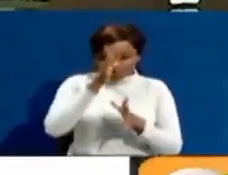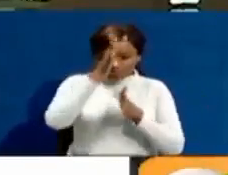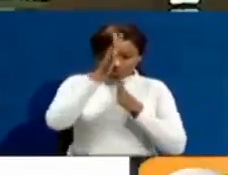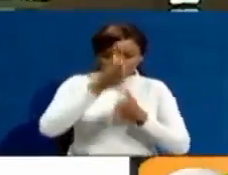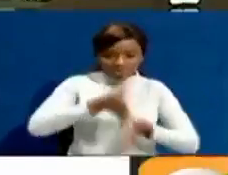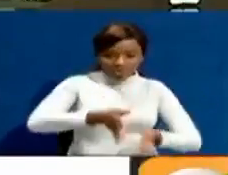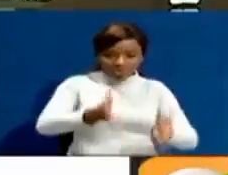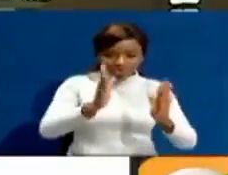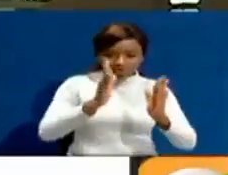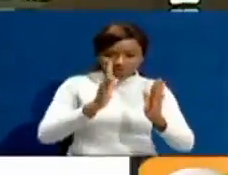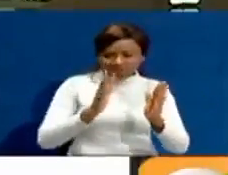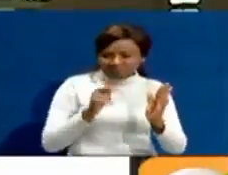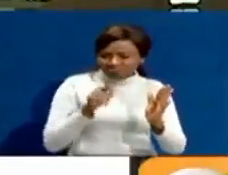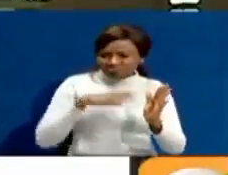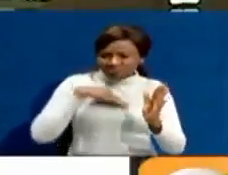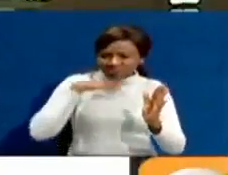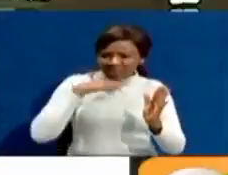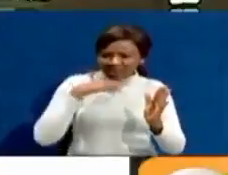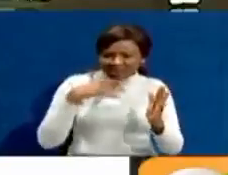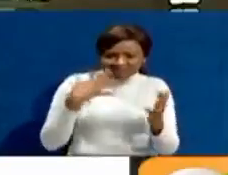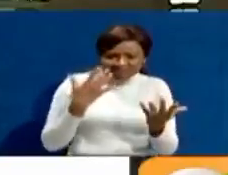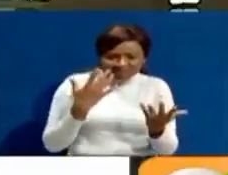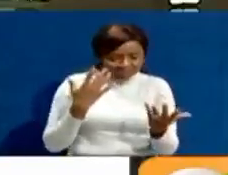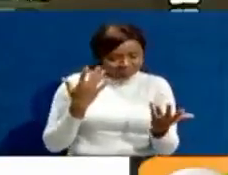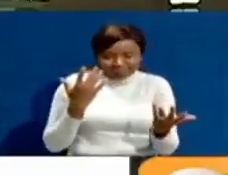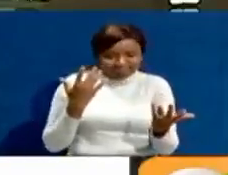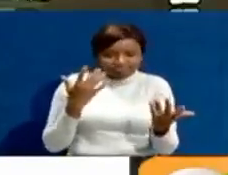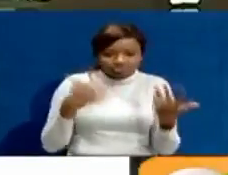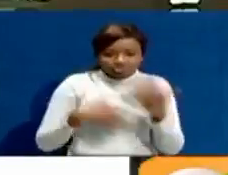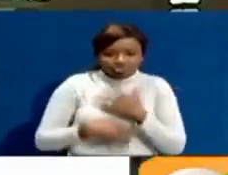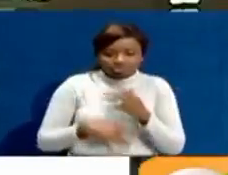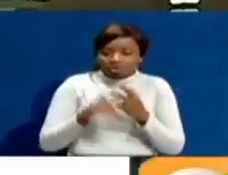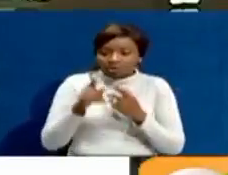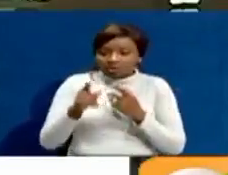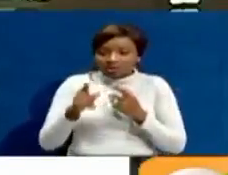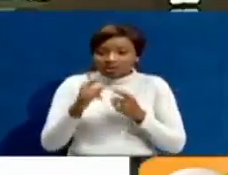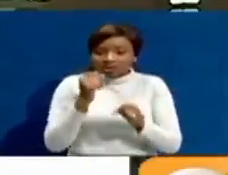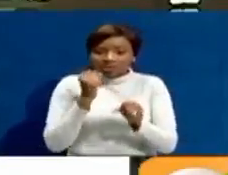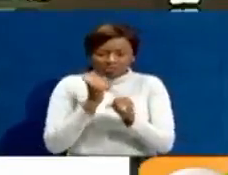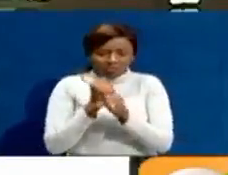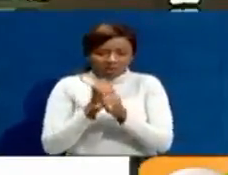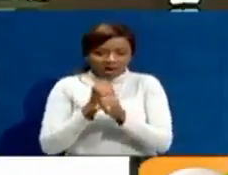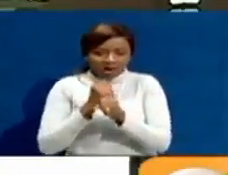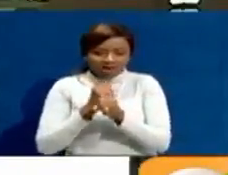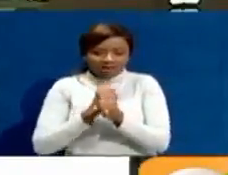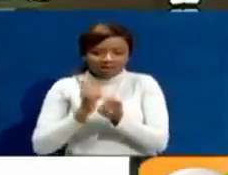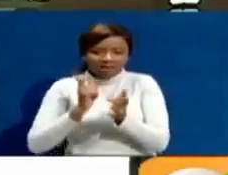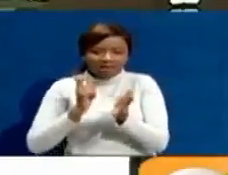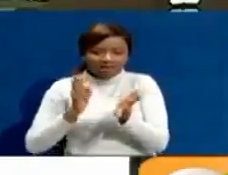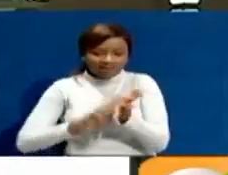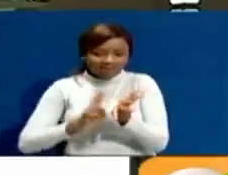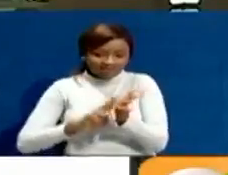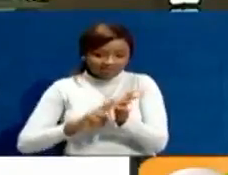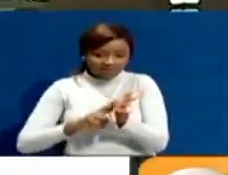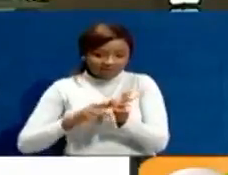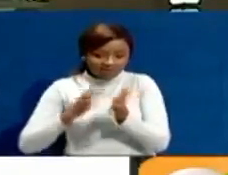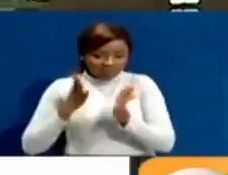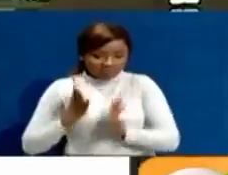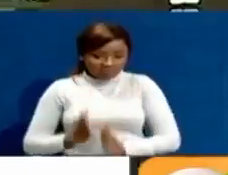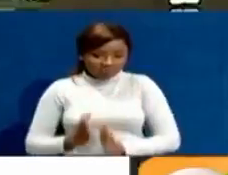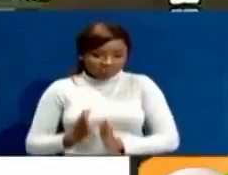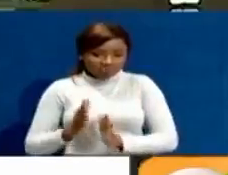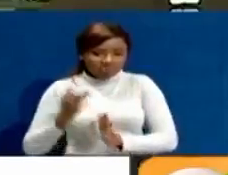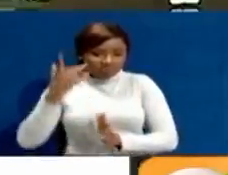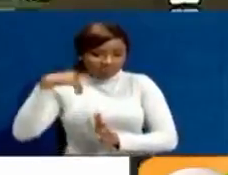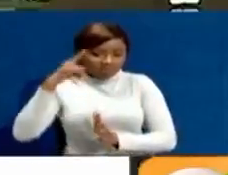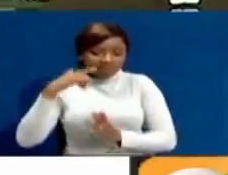Road. Mystery still surrounds the death of Charity Kemboi, an officer at the Registrar of Persons office in Mathare, her 8-year-old